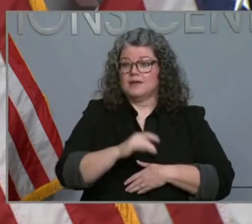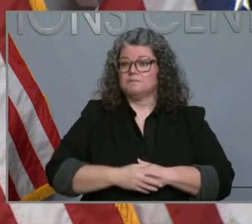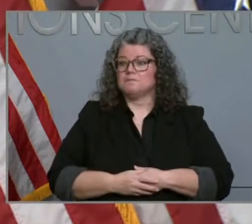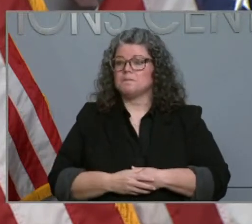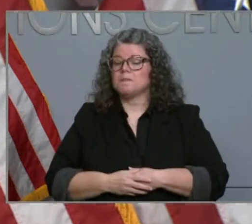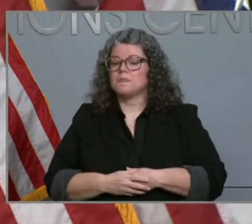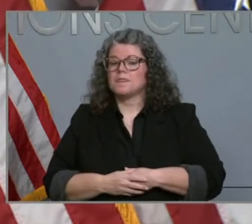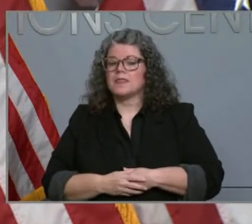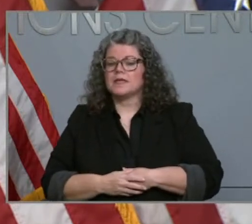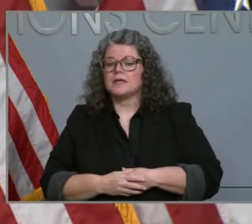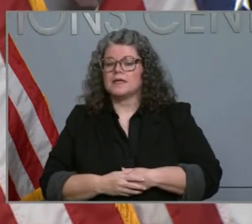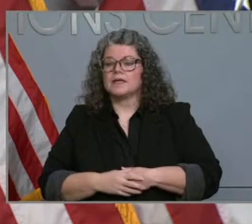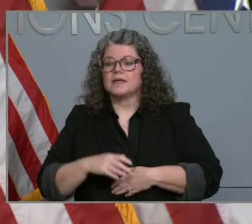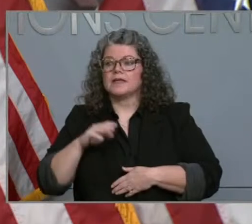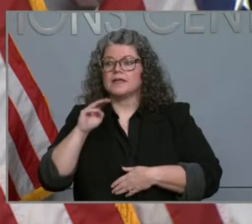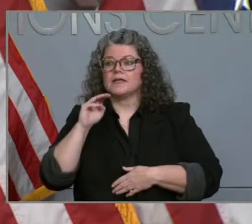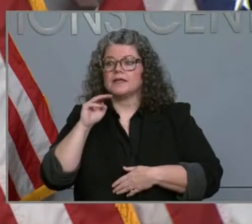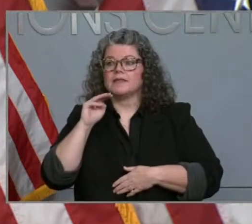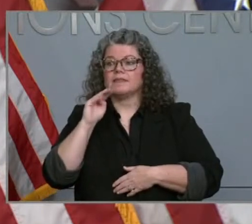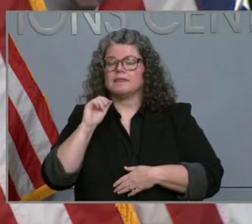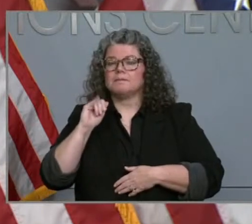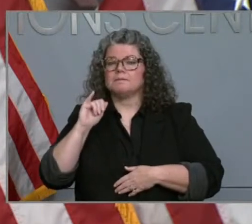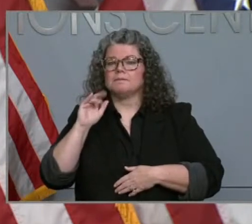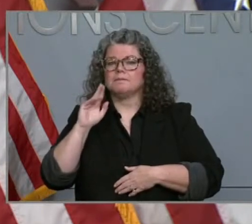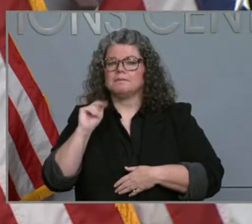Savannah Nguyen with the 9th Street Journal. You're up.